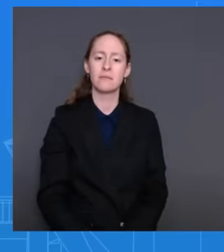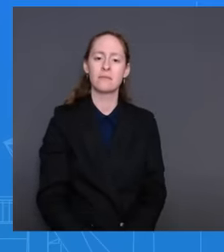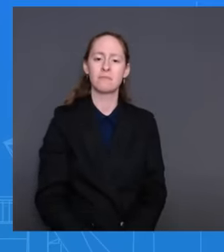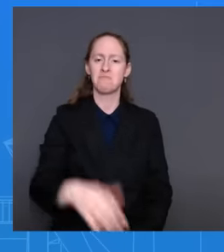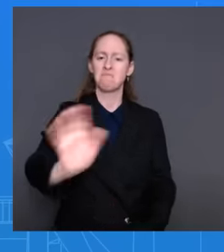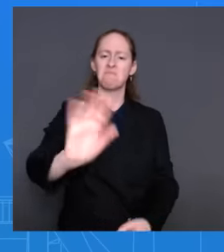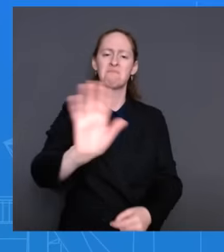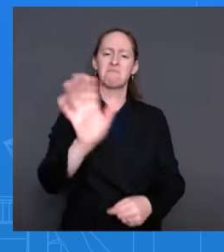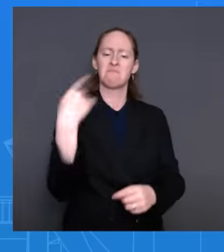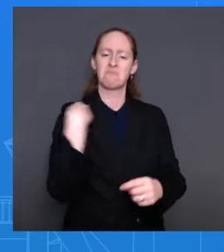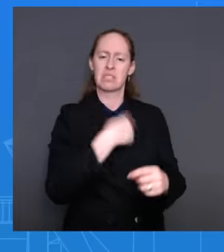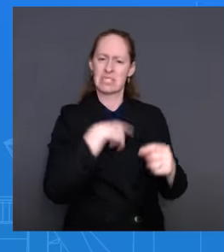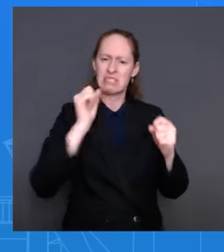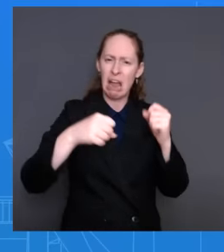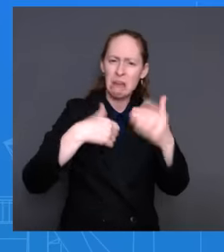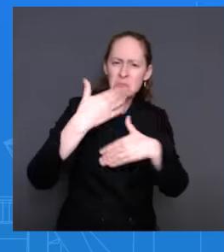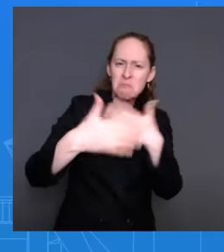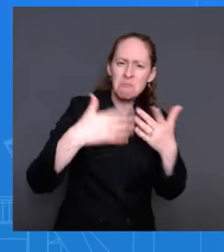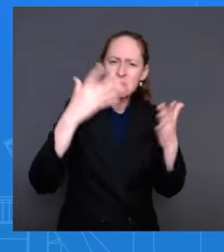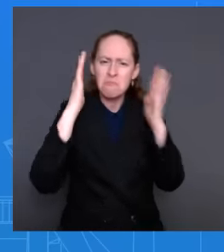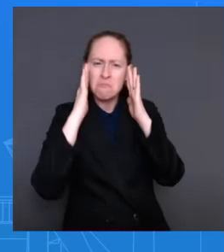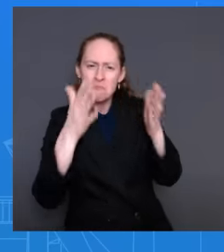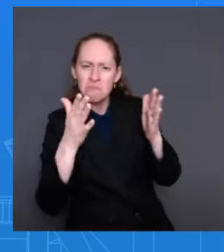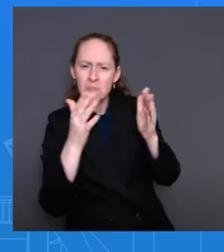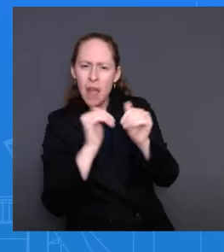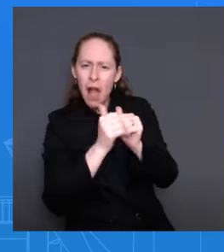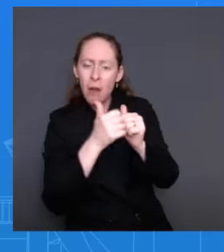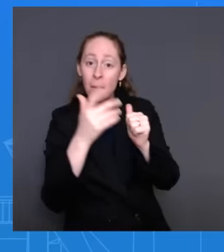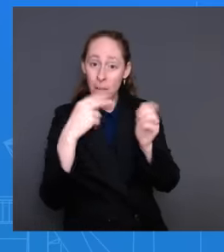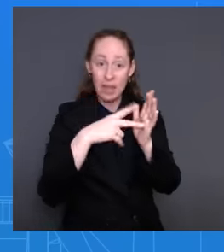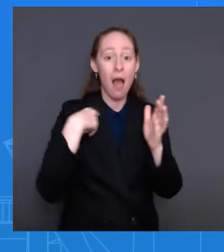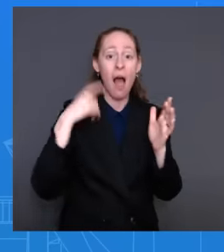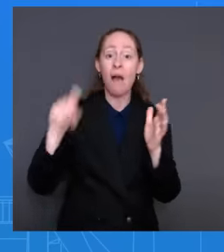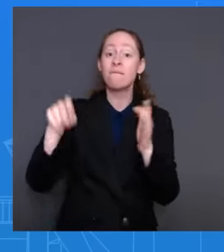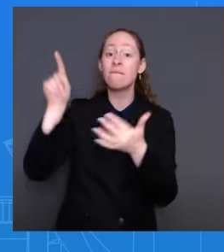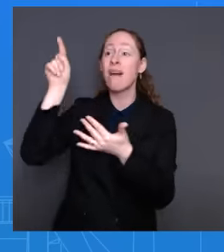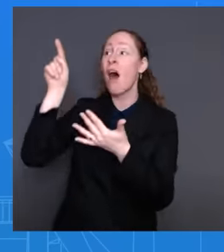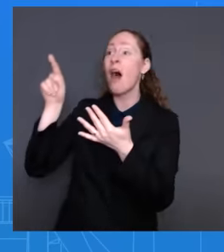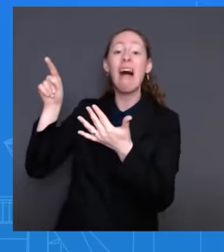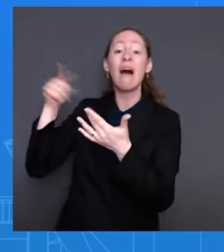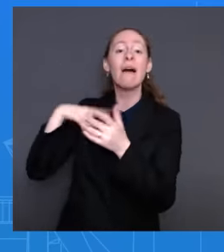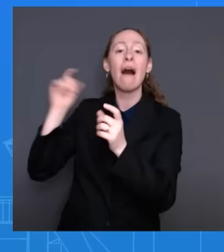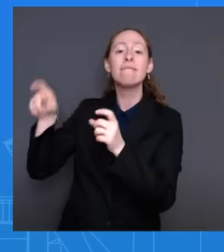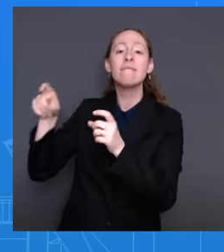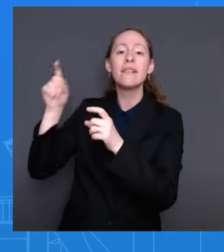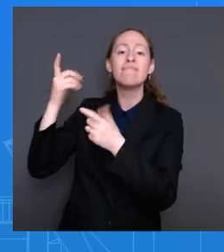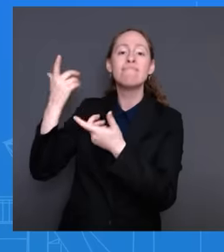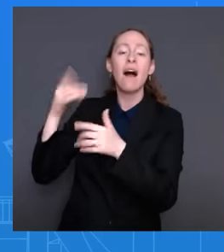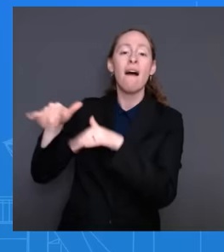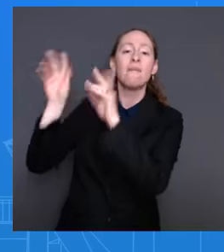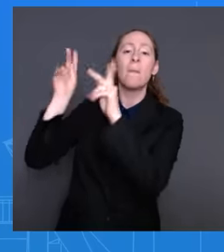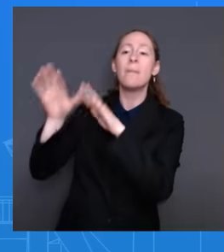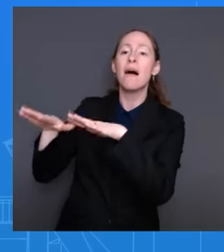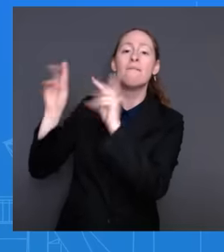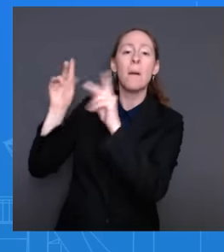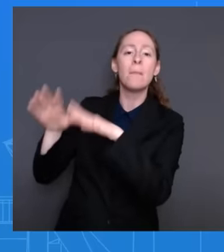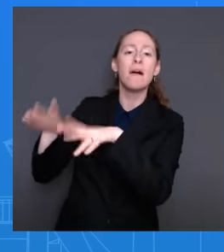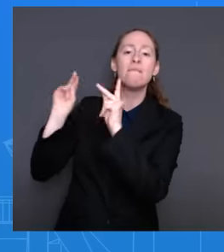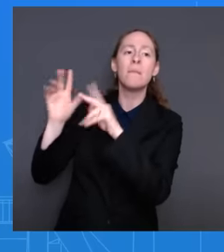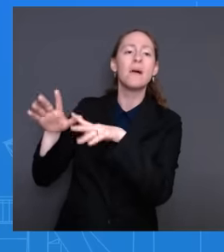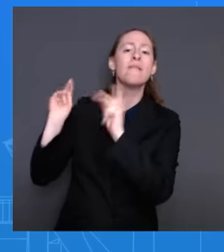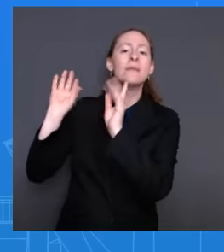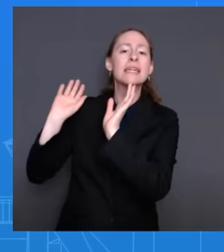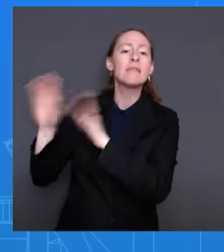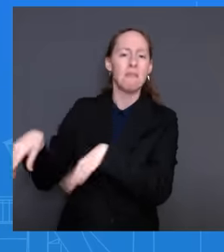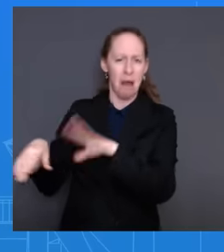the economic gains that we've made because of the unique position of strength that we are in. Because of the progress that we have made over the